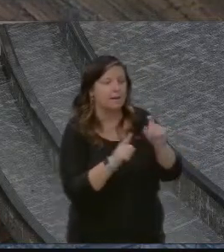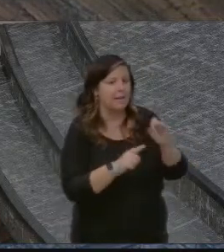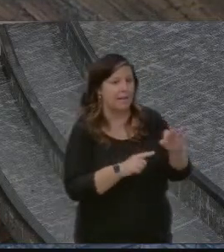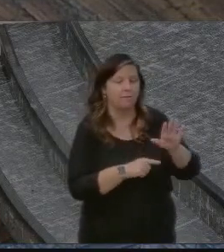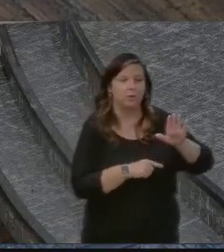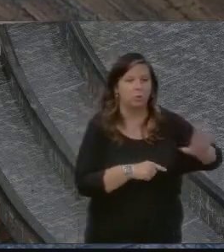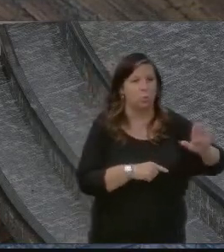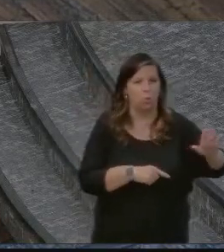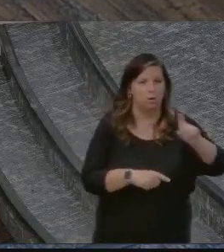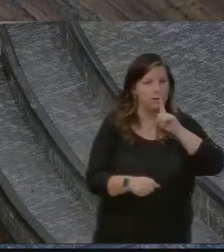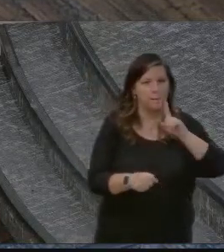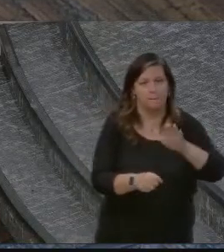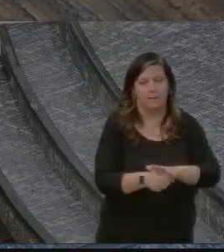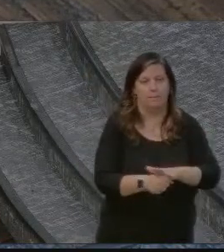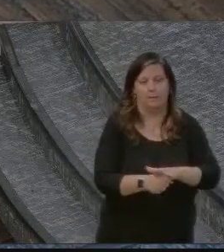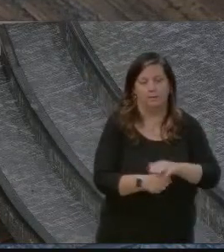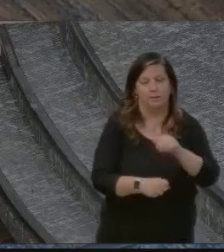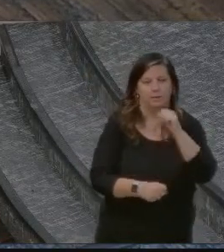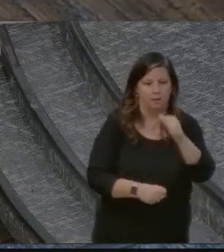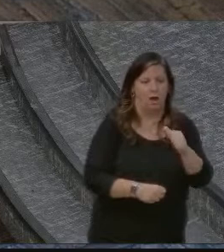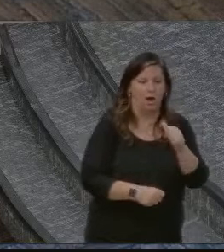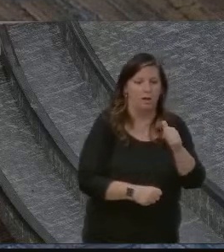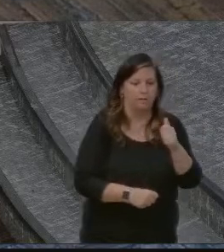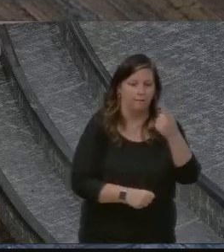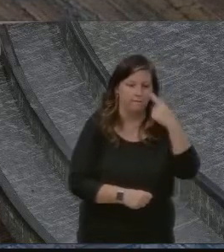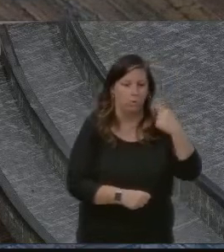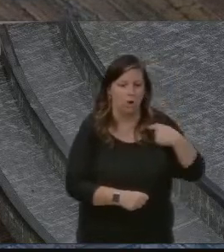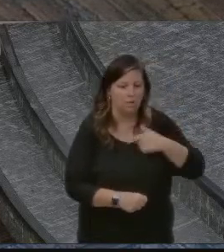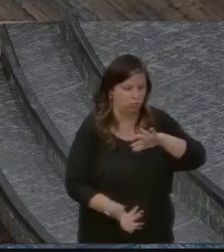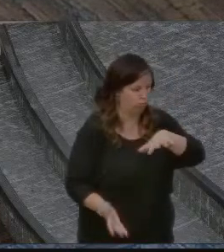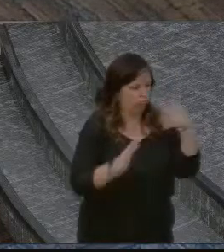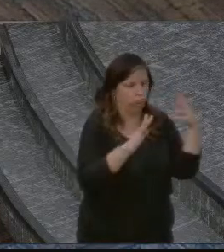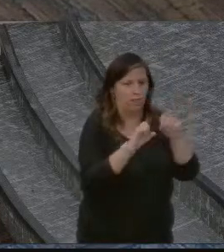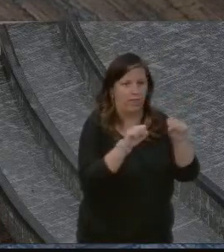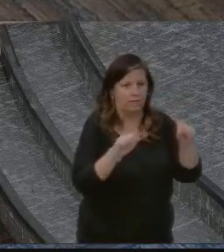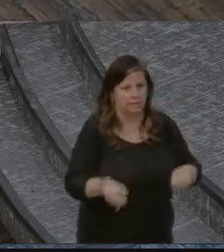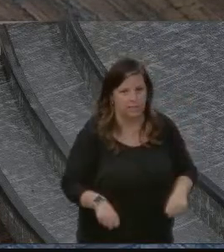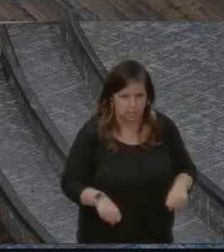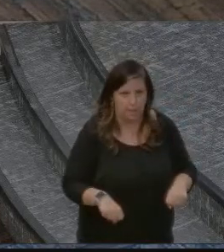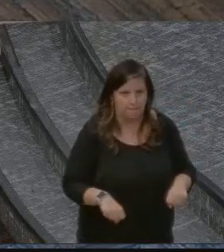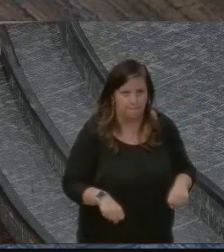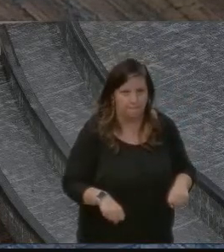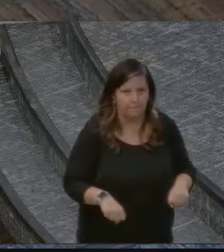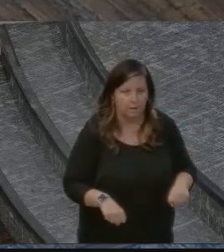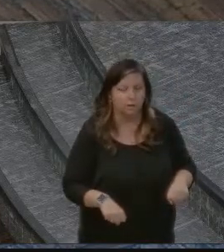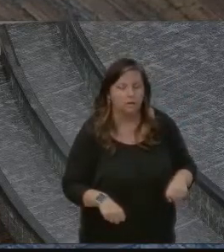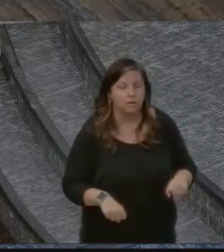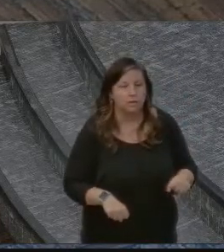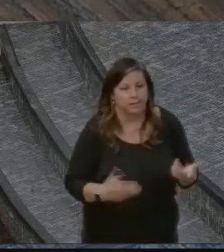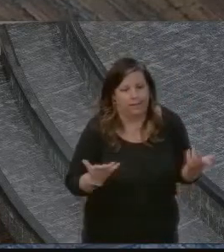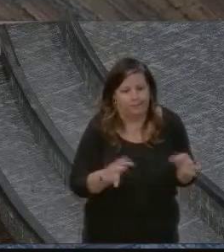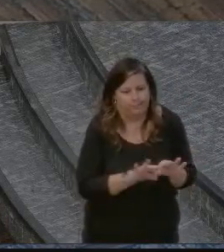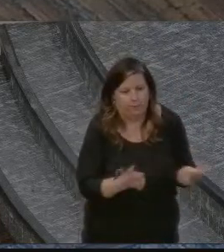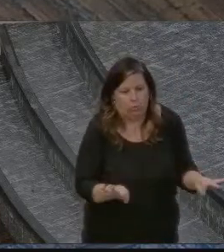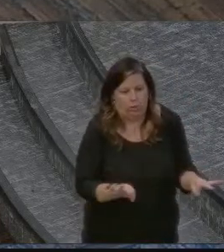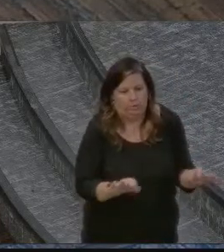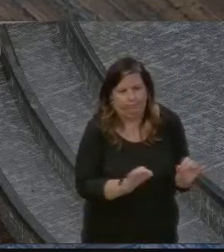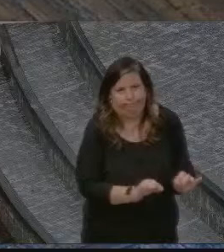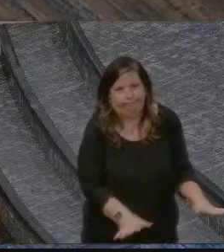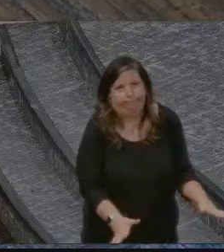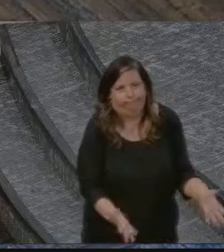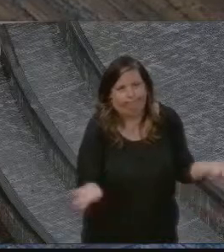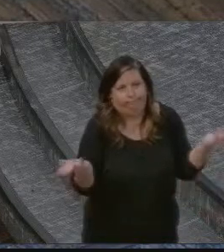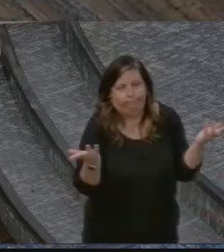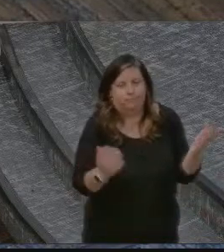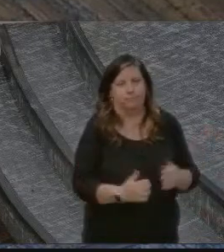then you have a degree. And that's it. But we have to be all on the same page around that work. And so that, in my mind, is where it needs